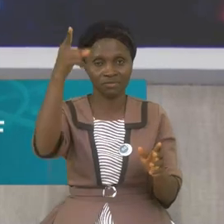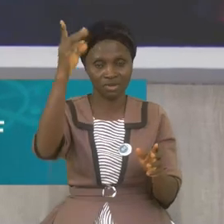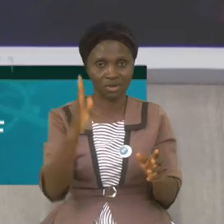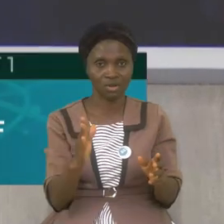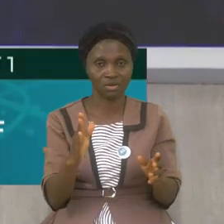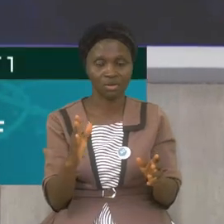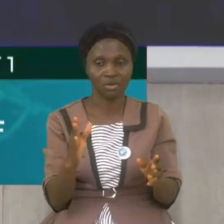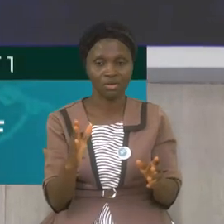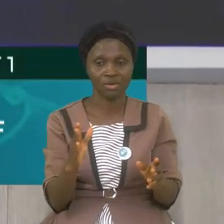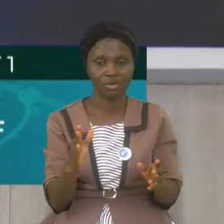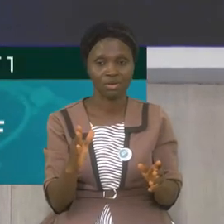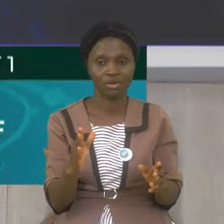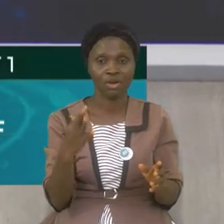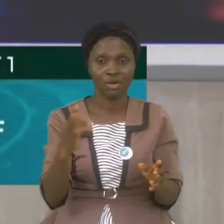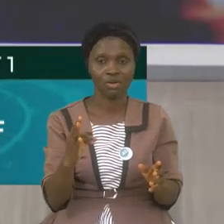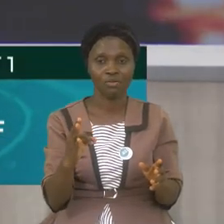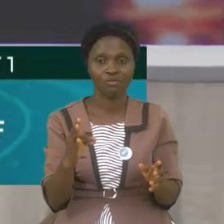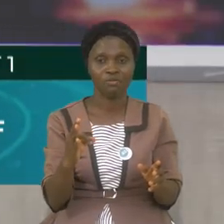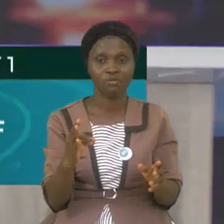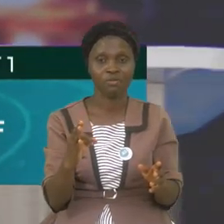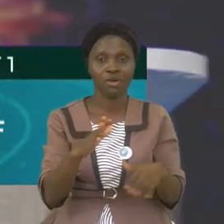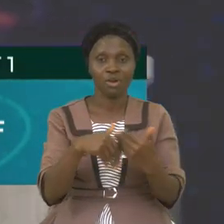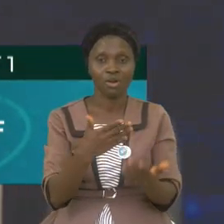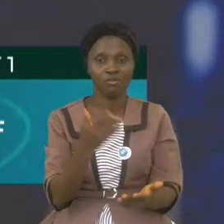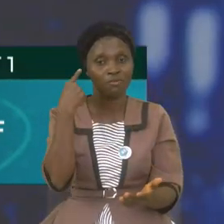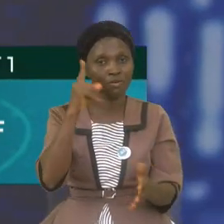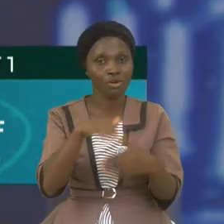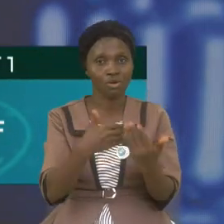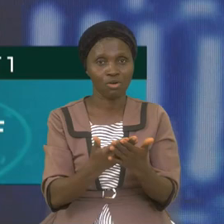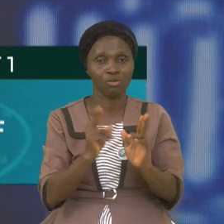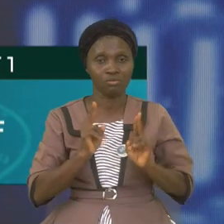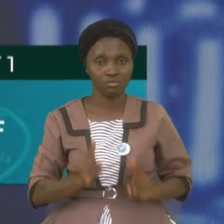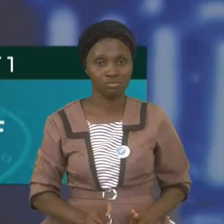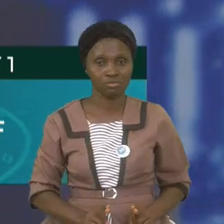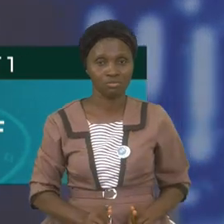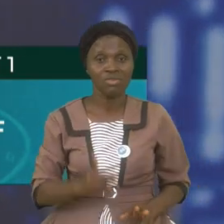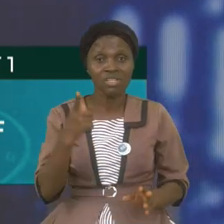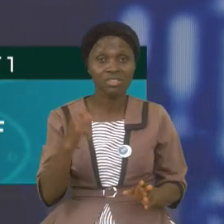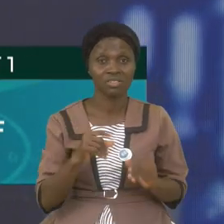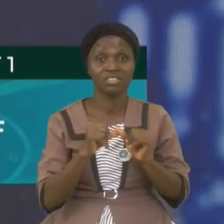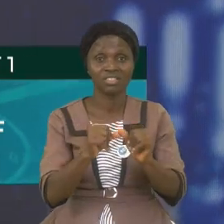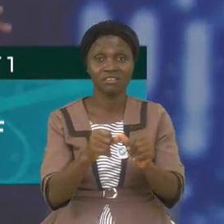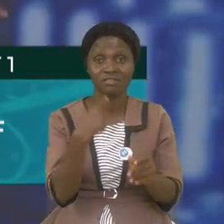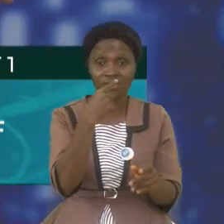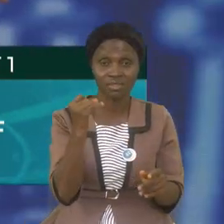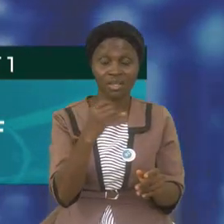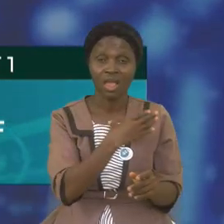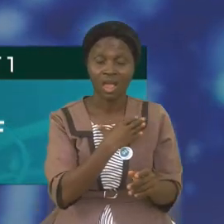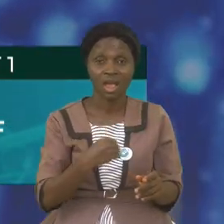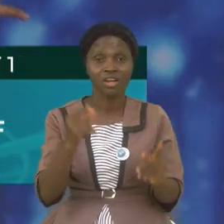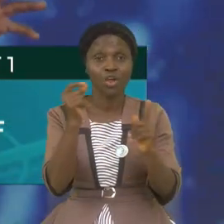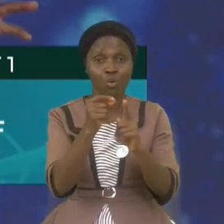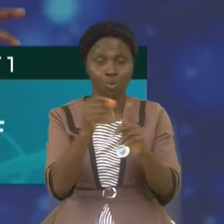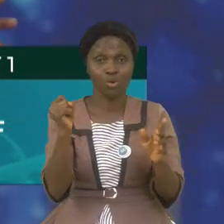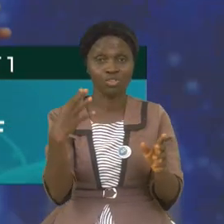all humans. The steadfast sayings and words of the God